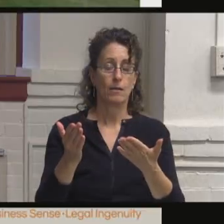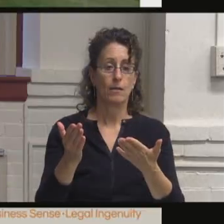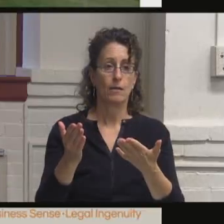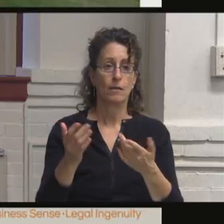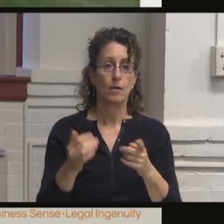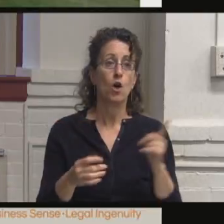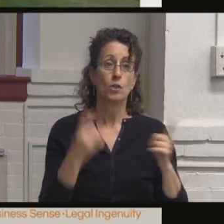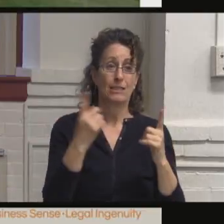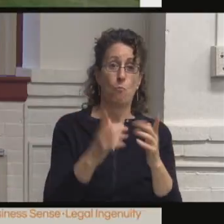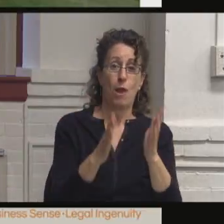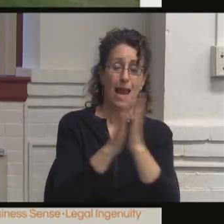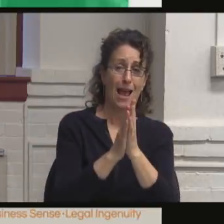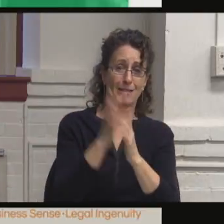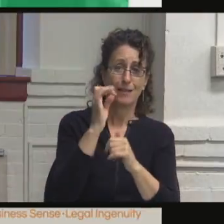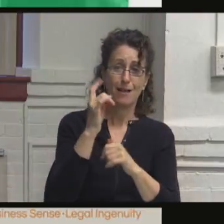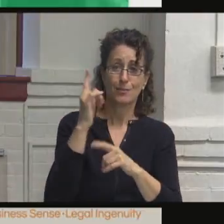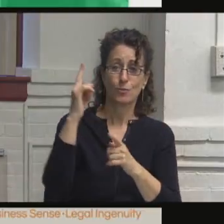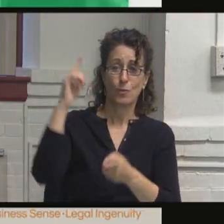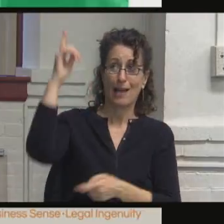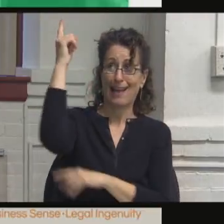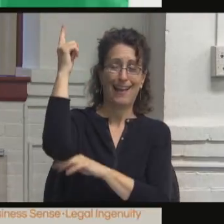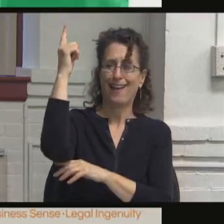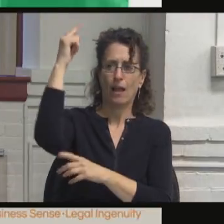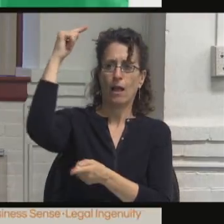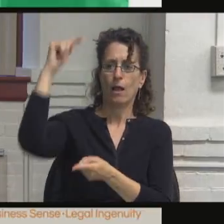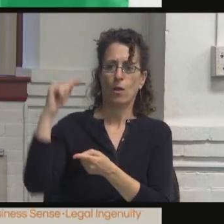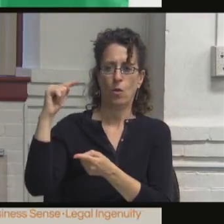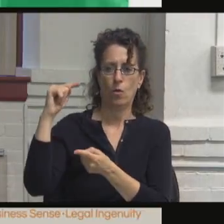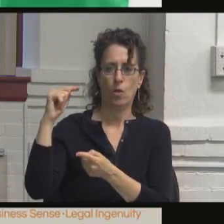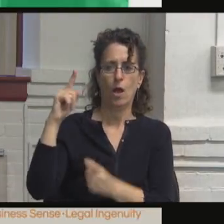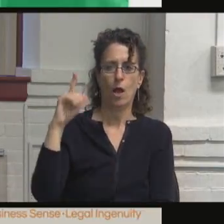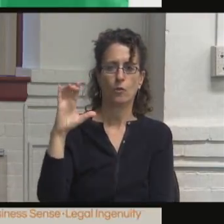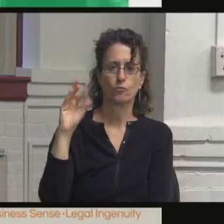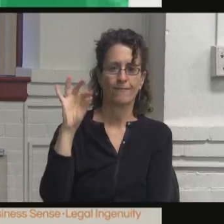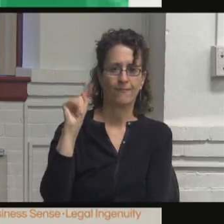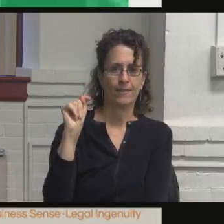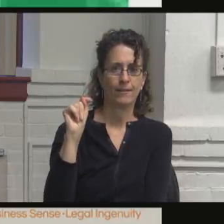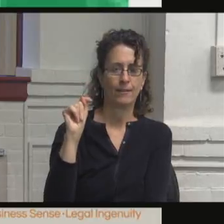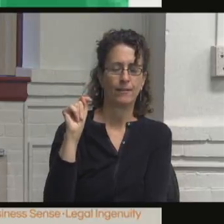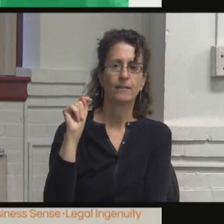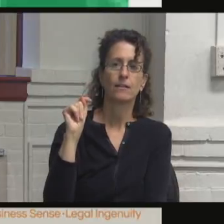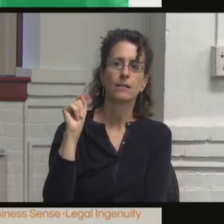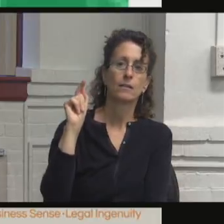feet. And so we have another propagation map that shows that